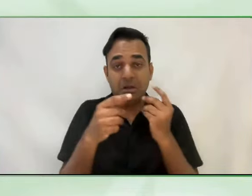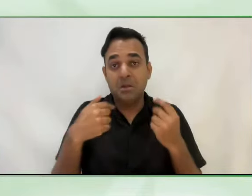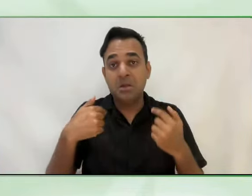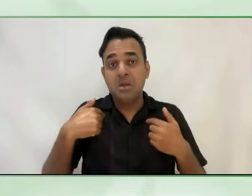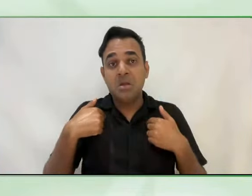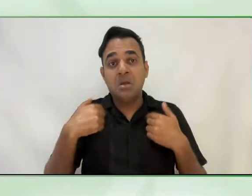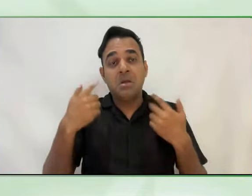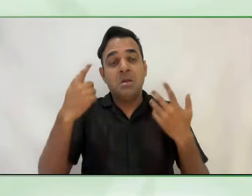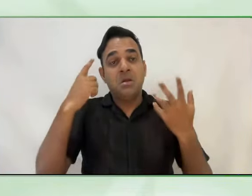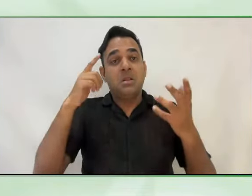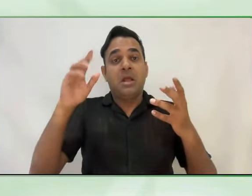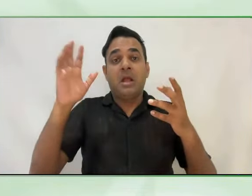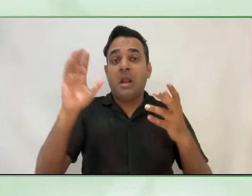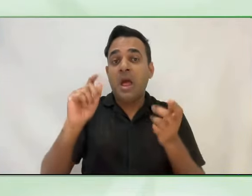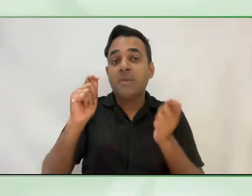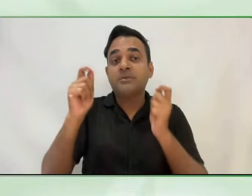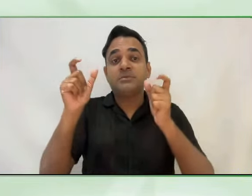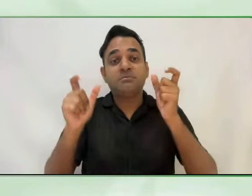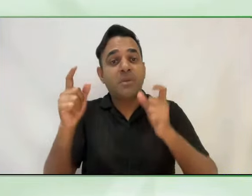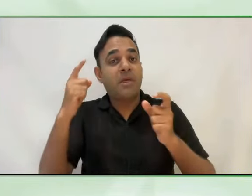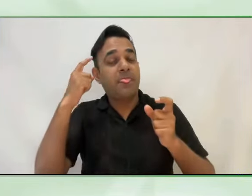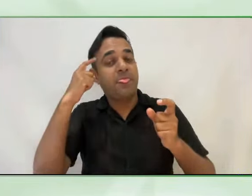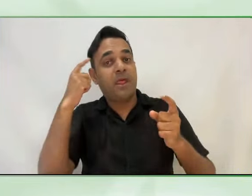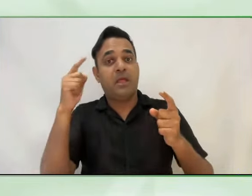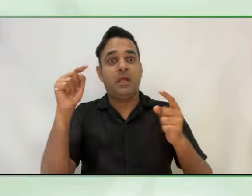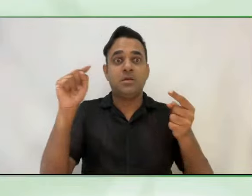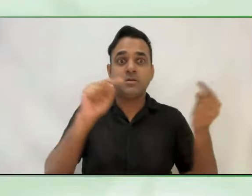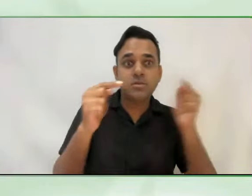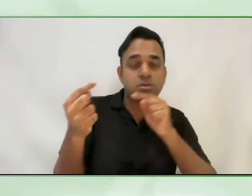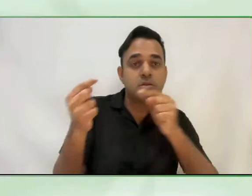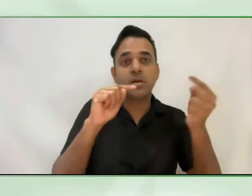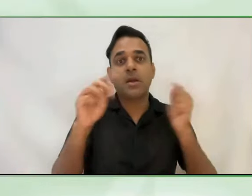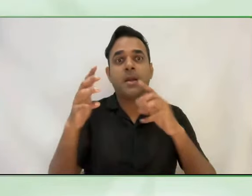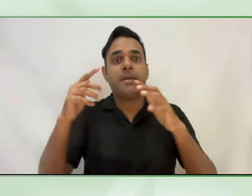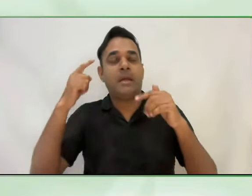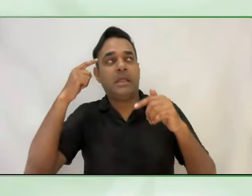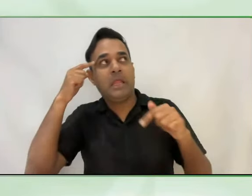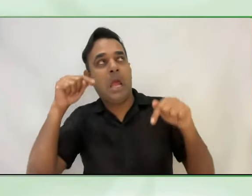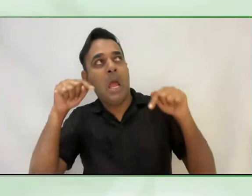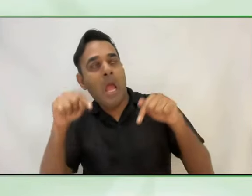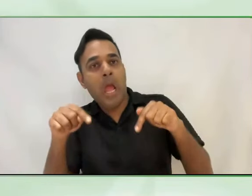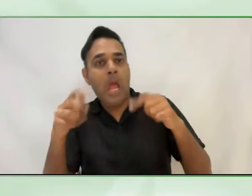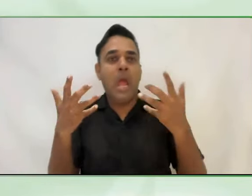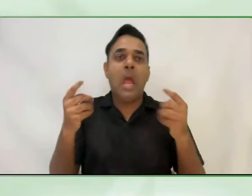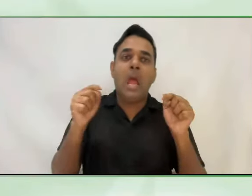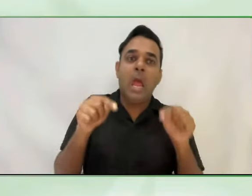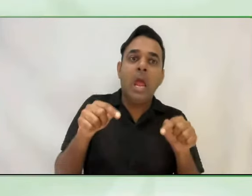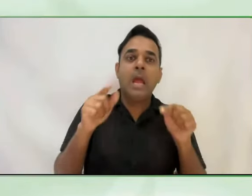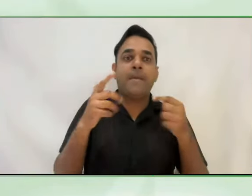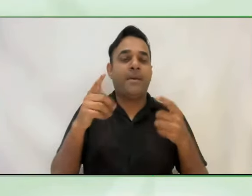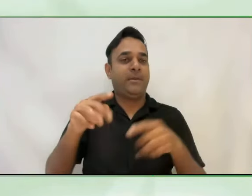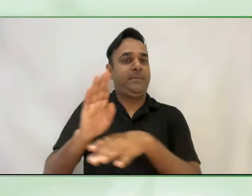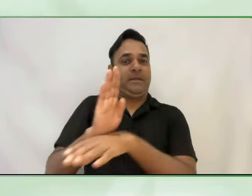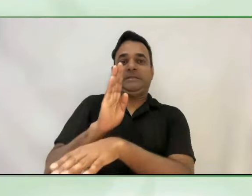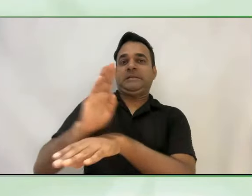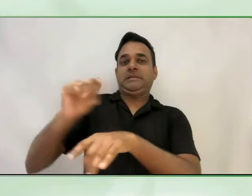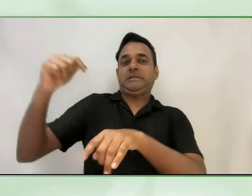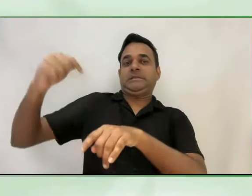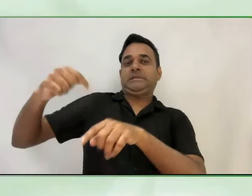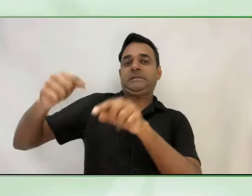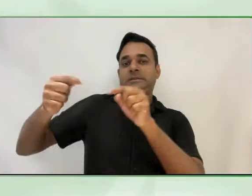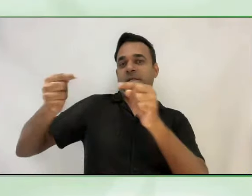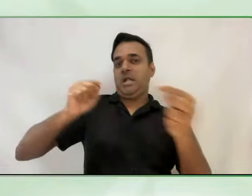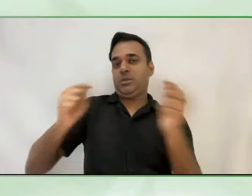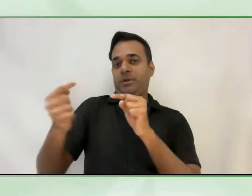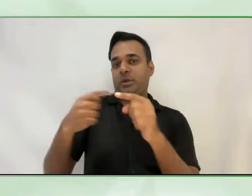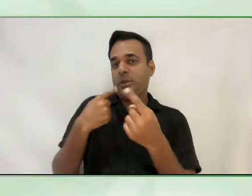talk about neurodiversity, we treat human beings like they're homogenous drones, and that they're like a bit like we sort of see the brain a bit like the heart, like it's